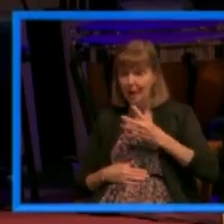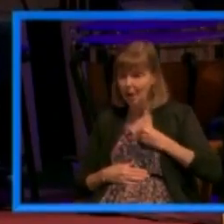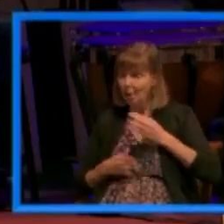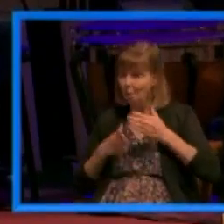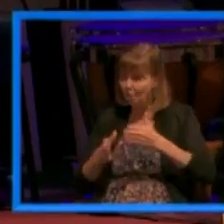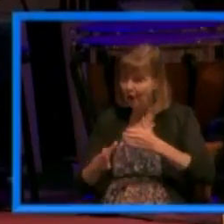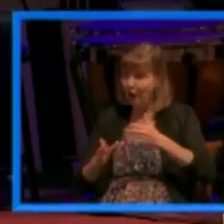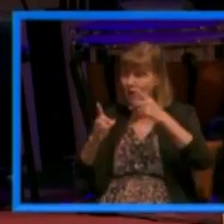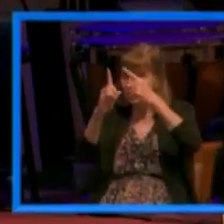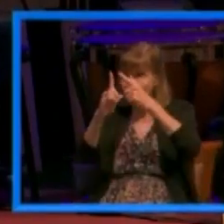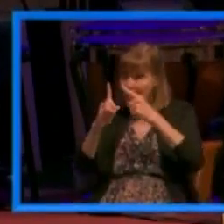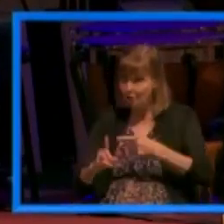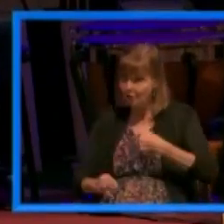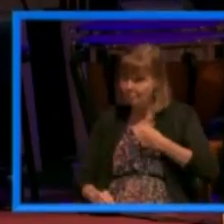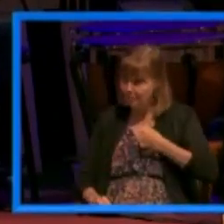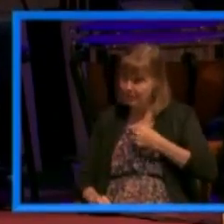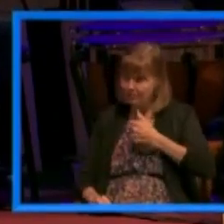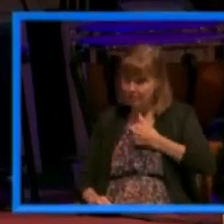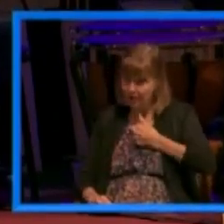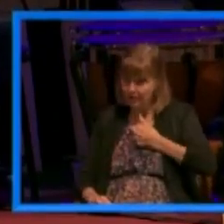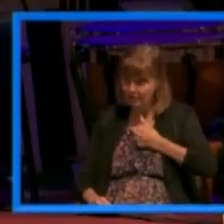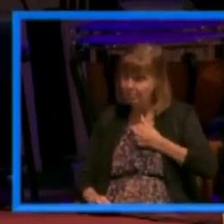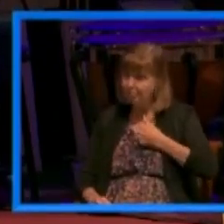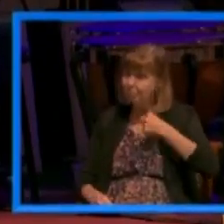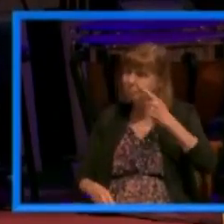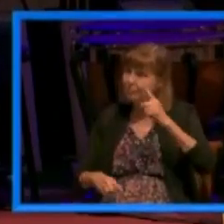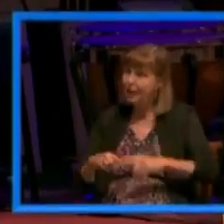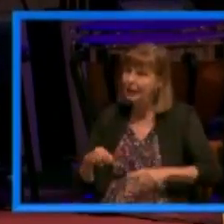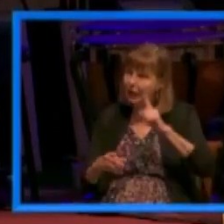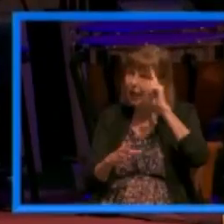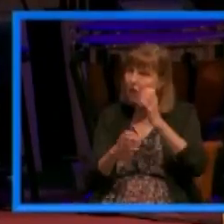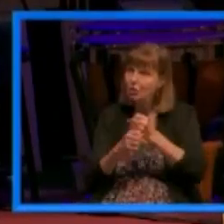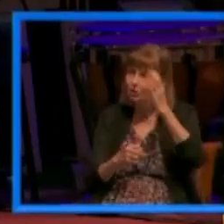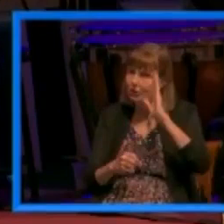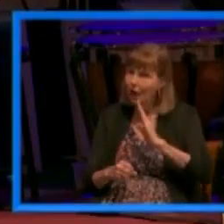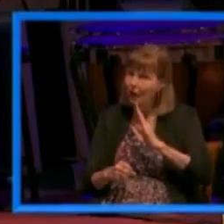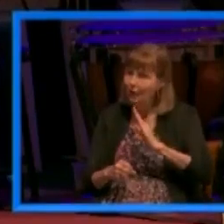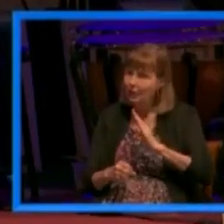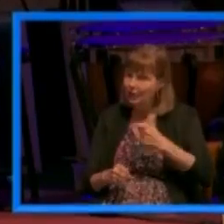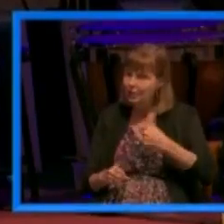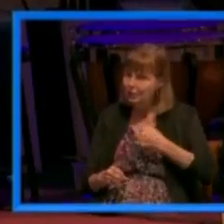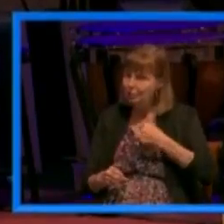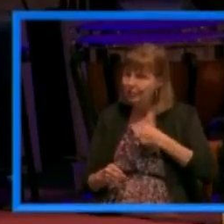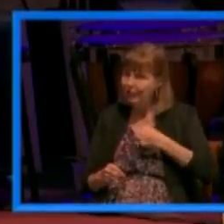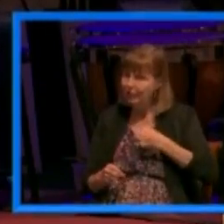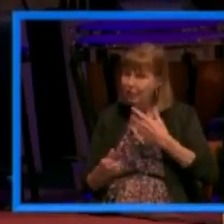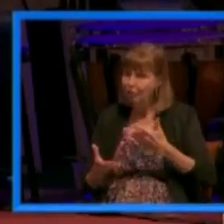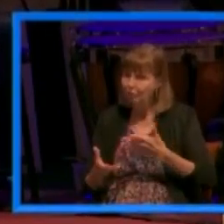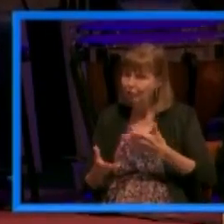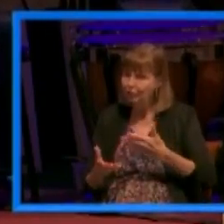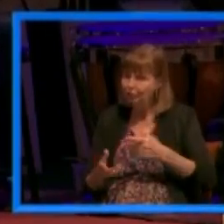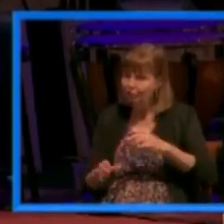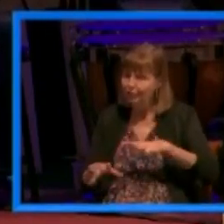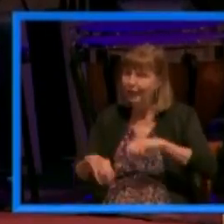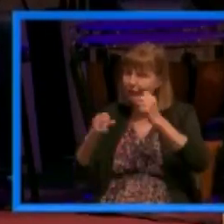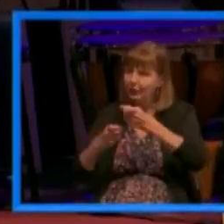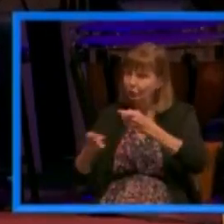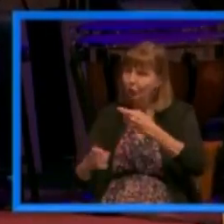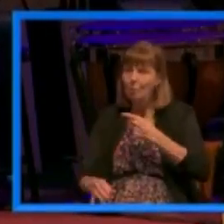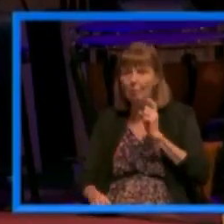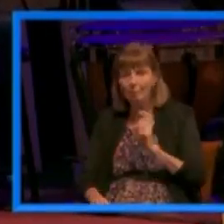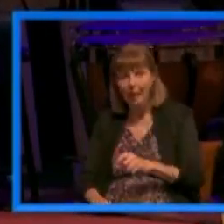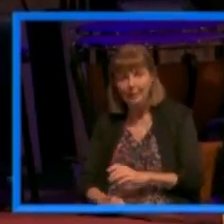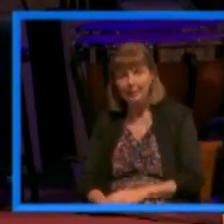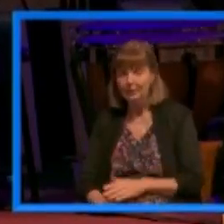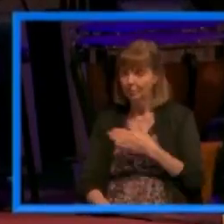goals. I will do it because God can't be trusted anymore, so I must step in. Now, let me just give a couple of words of commentary